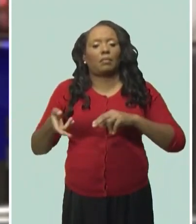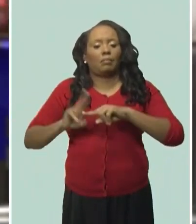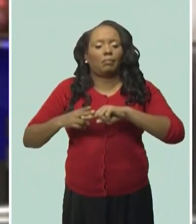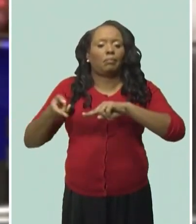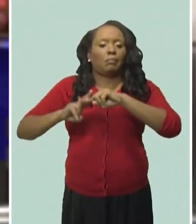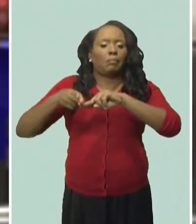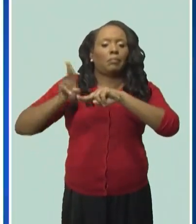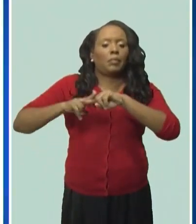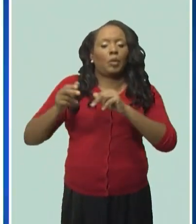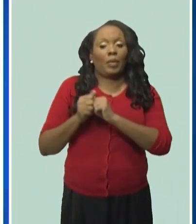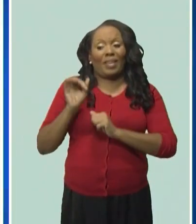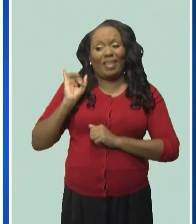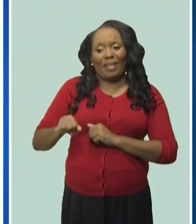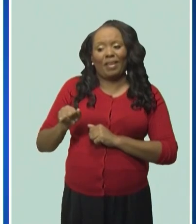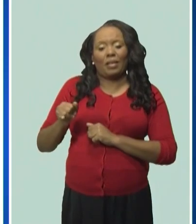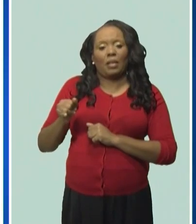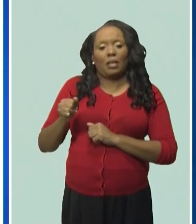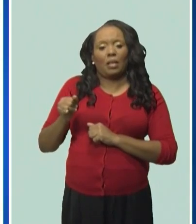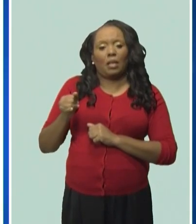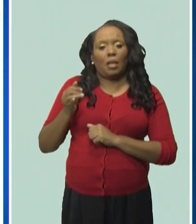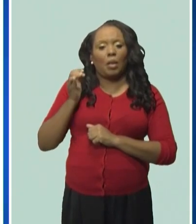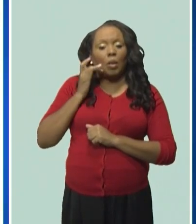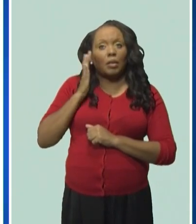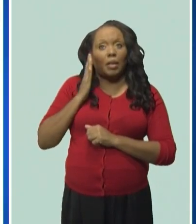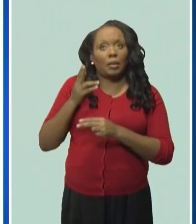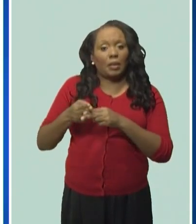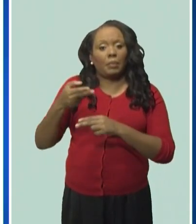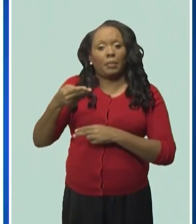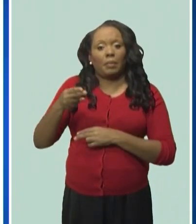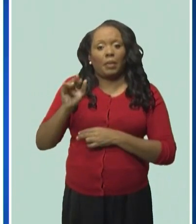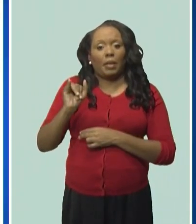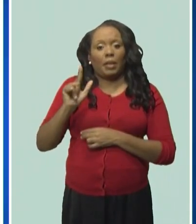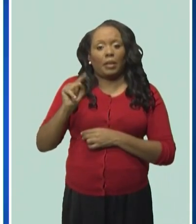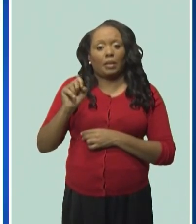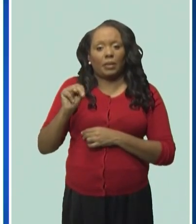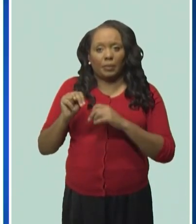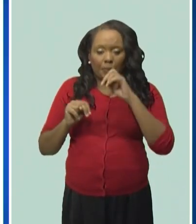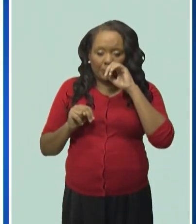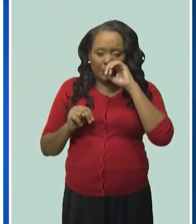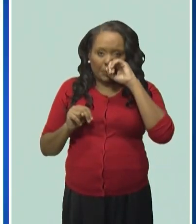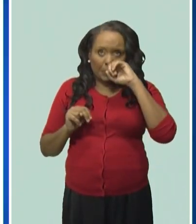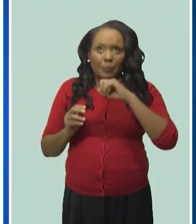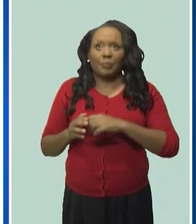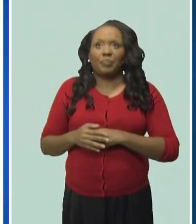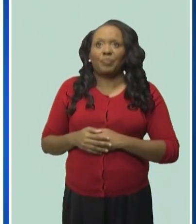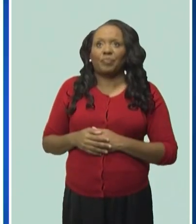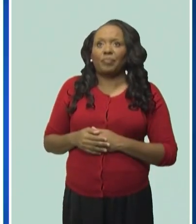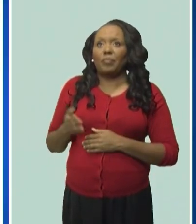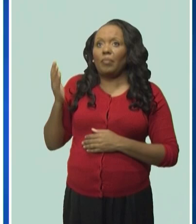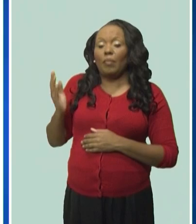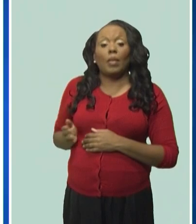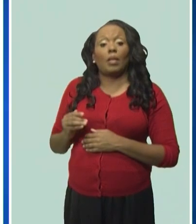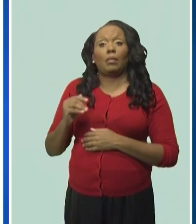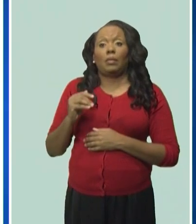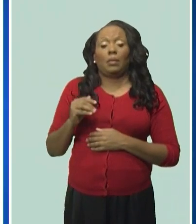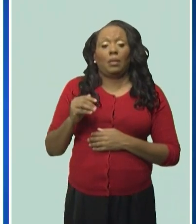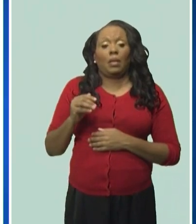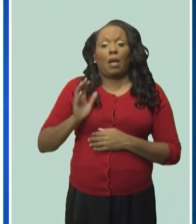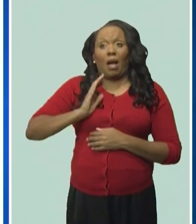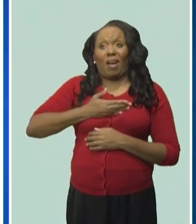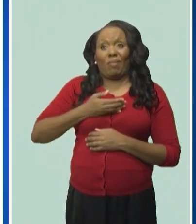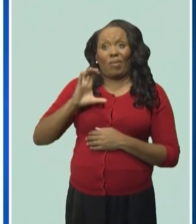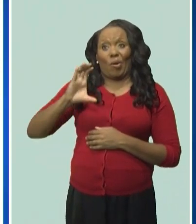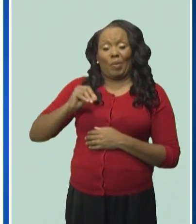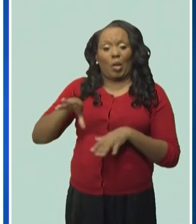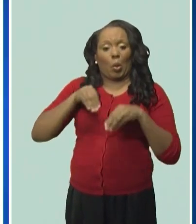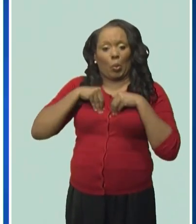post-COVID. As a company that owns the property and manages it, we've seen